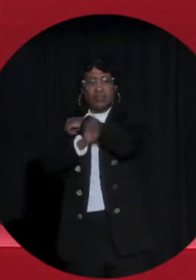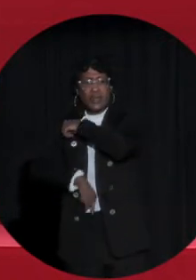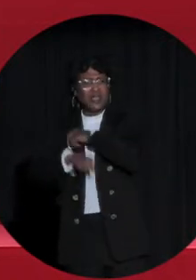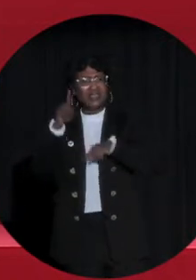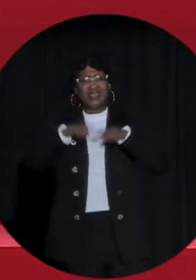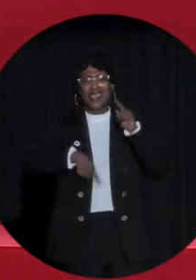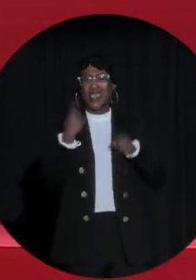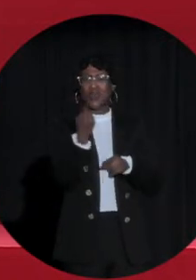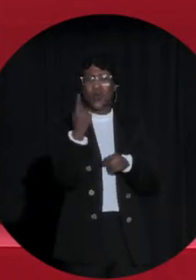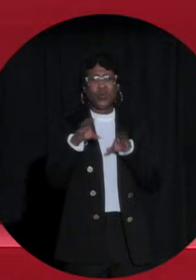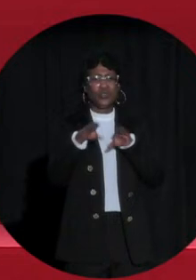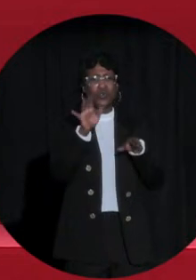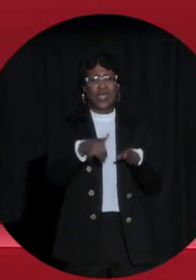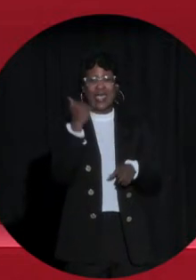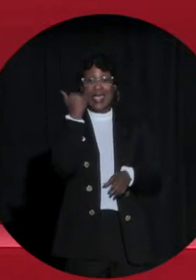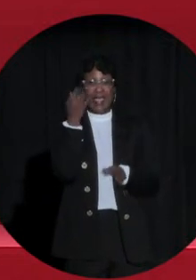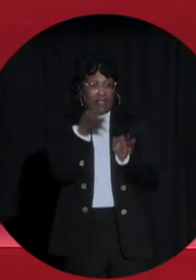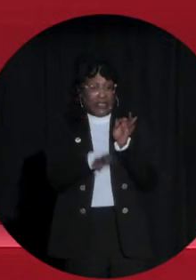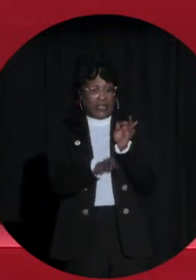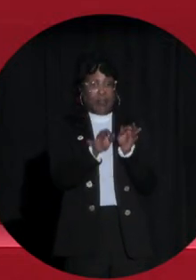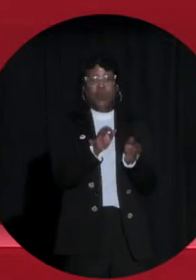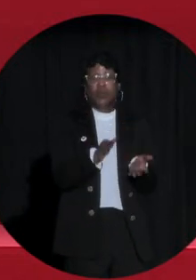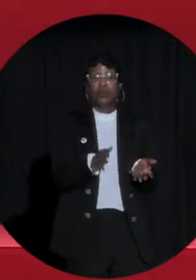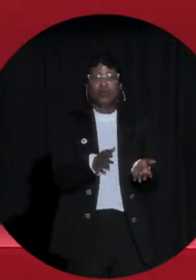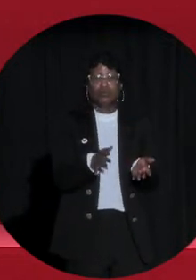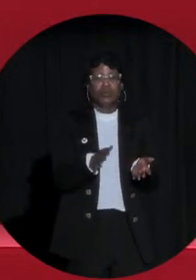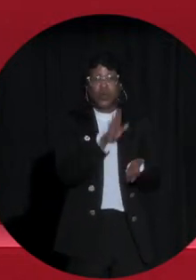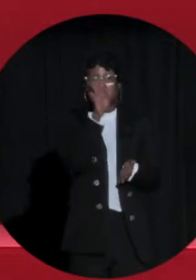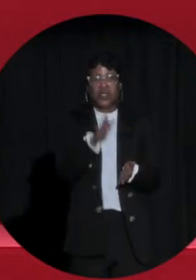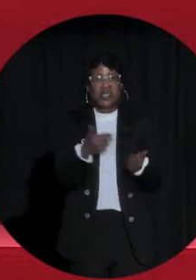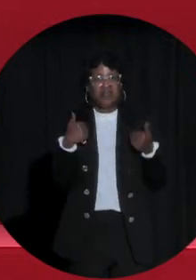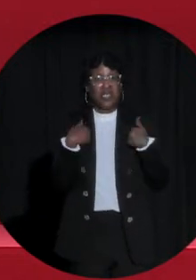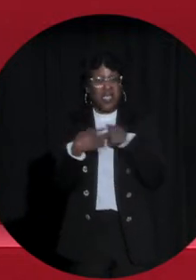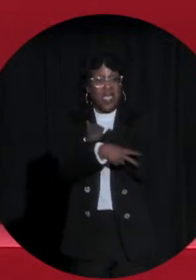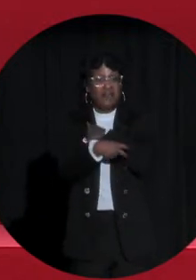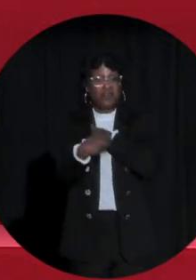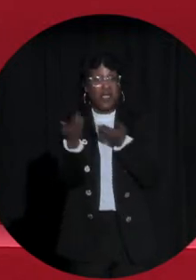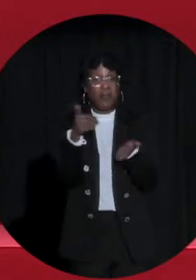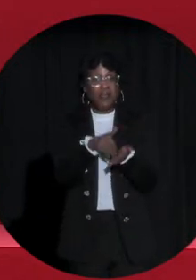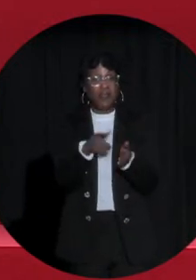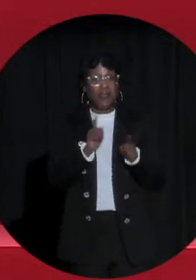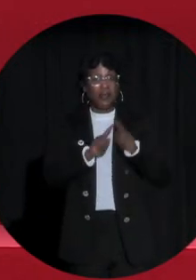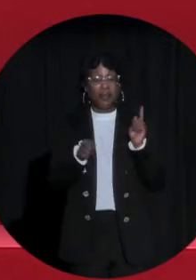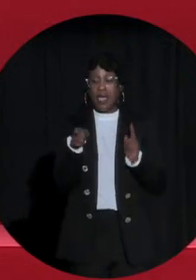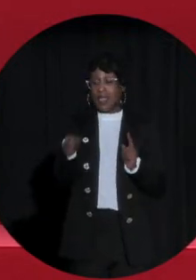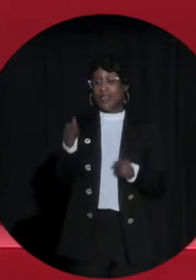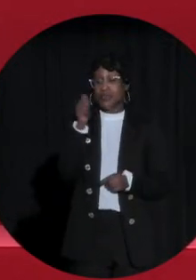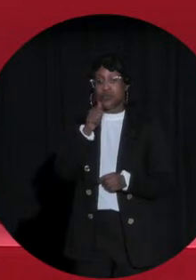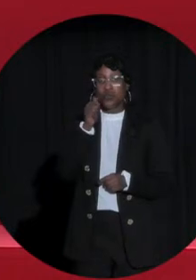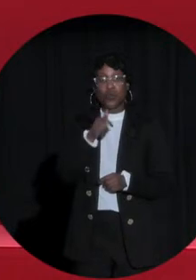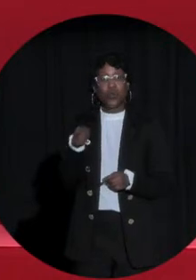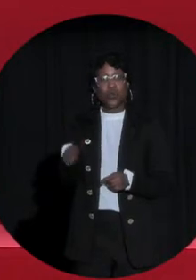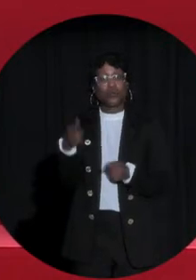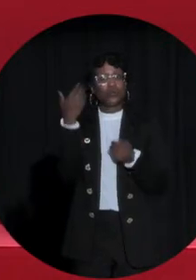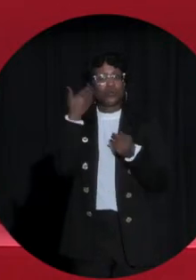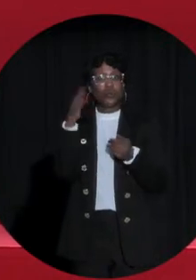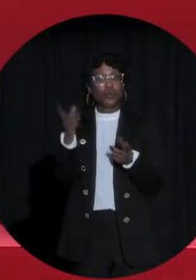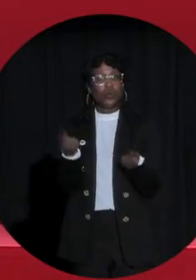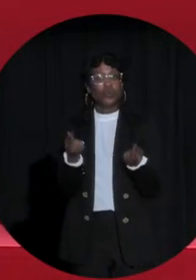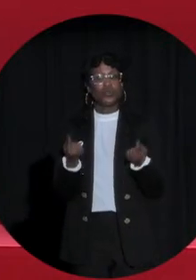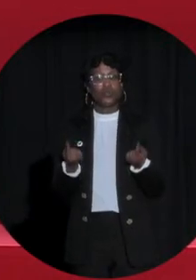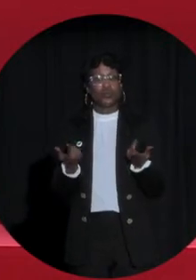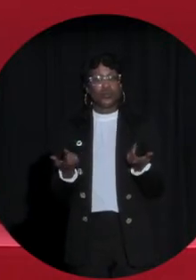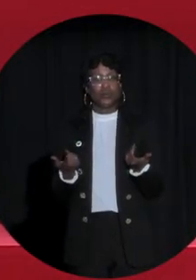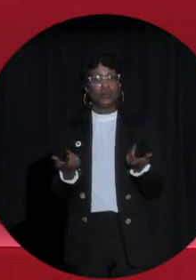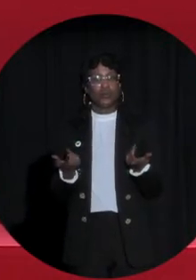we wouldn't have any crime. This little girl in her unicorn shirt didn't know what to do, but